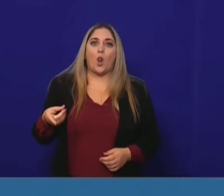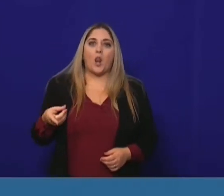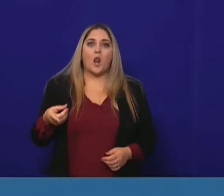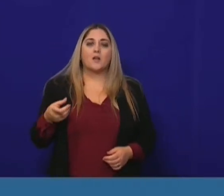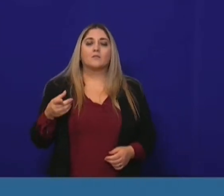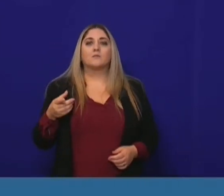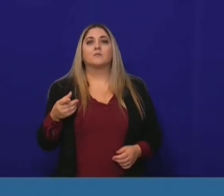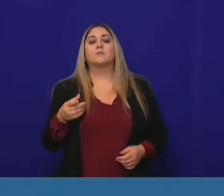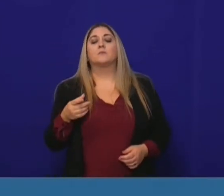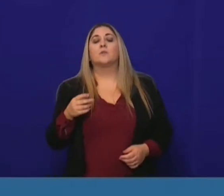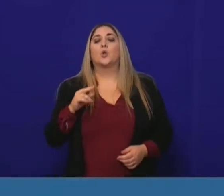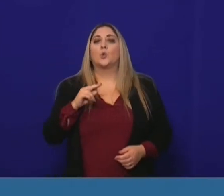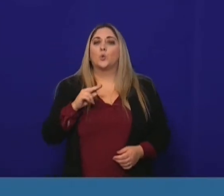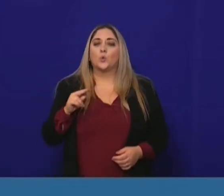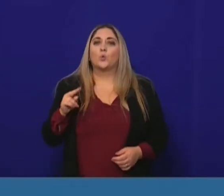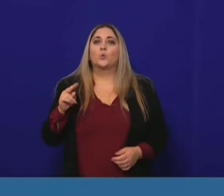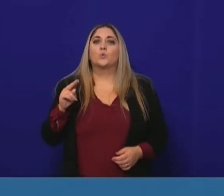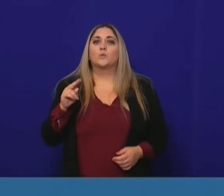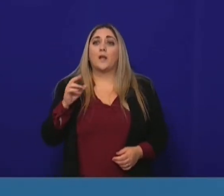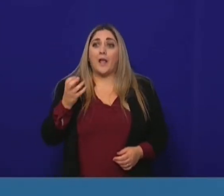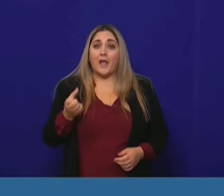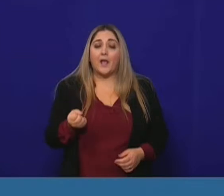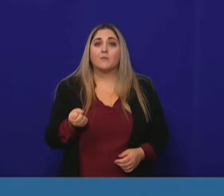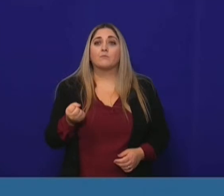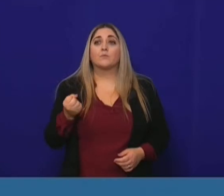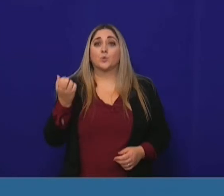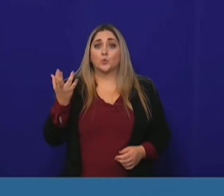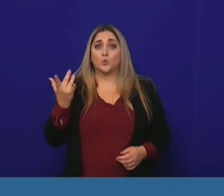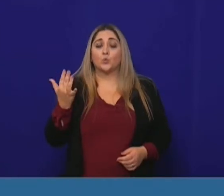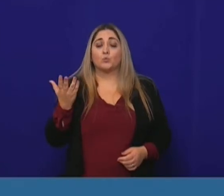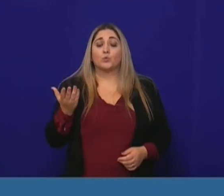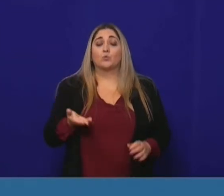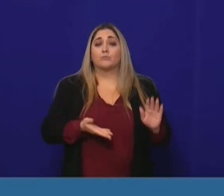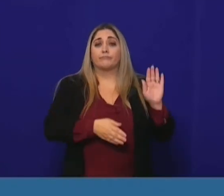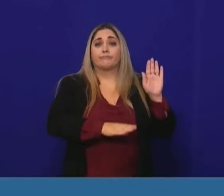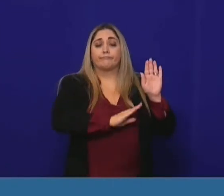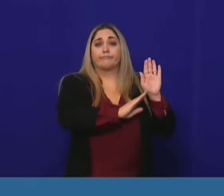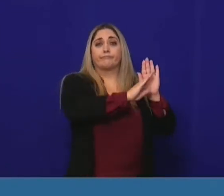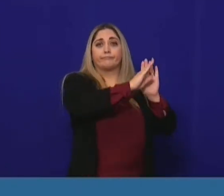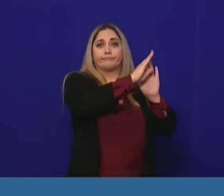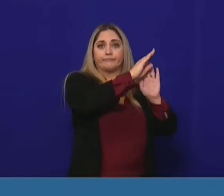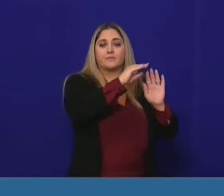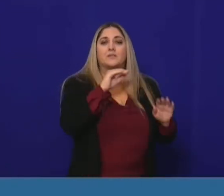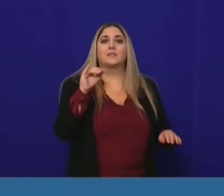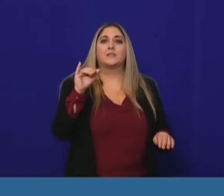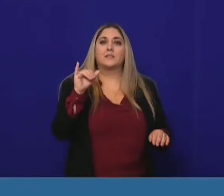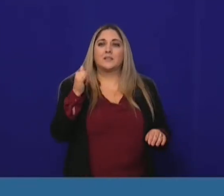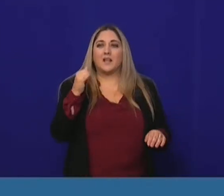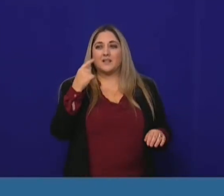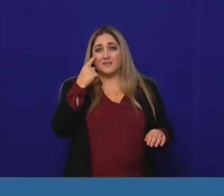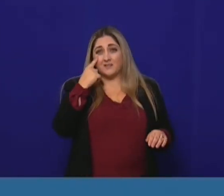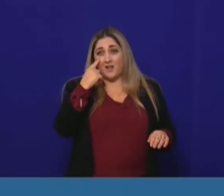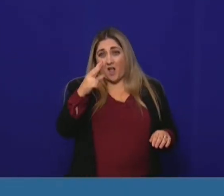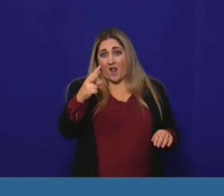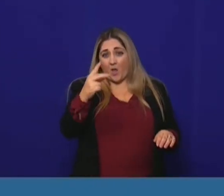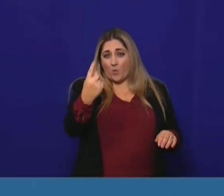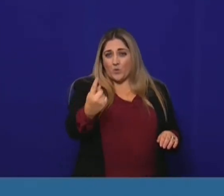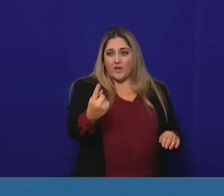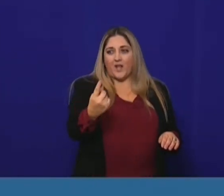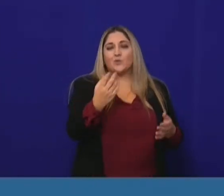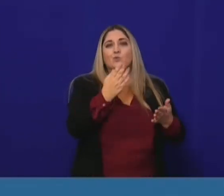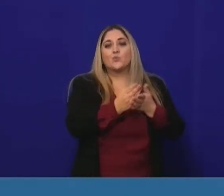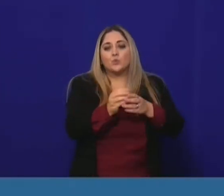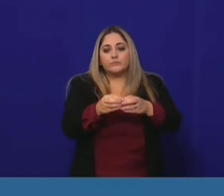li b'mod xed kien qed ikollhom numru ta' każijiet li meta inti jkollok każ tibda tistenna li jkollok xi każijiet